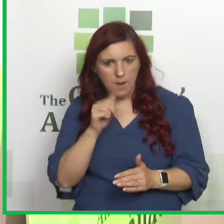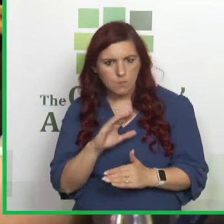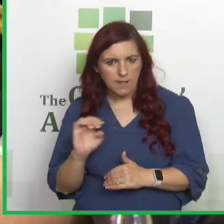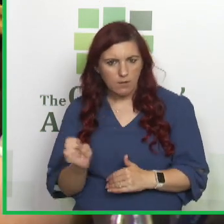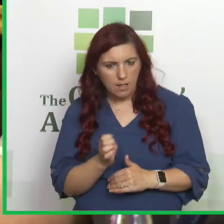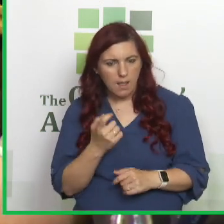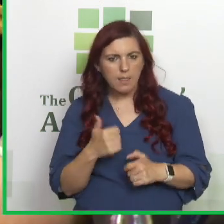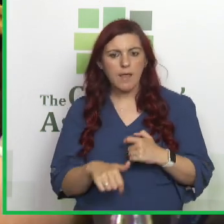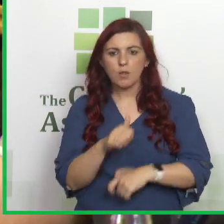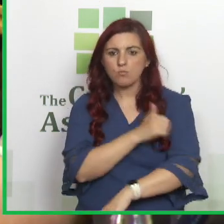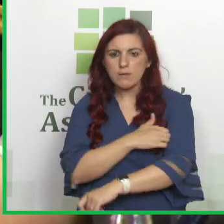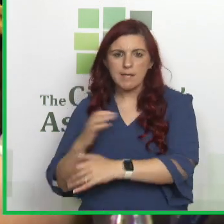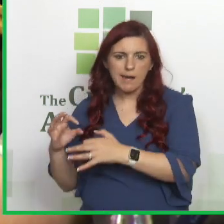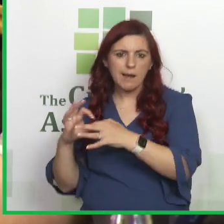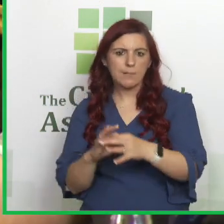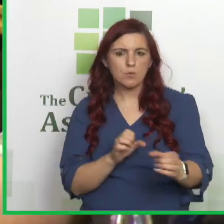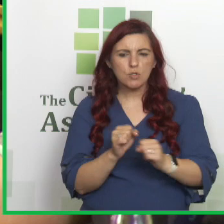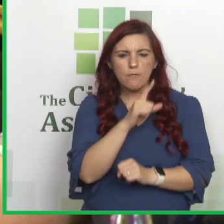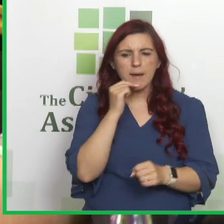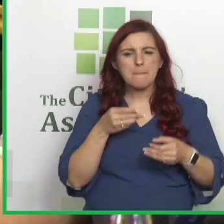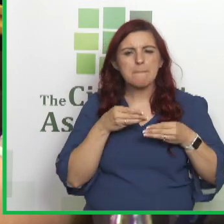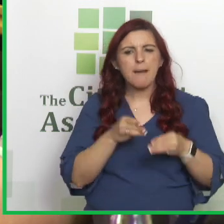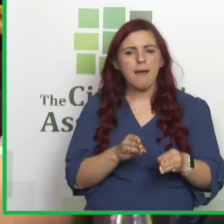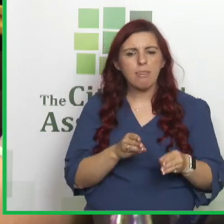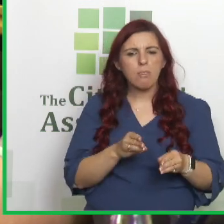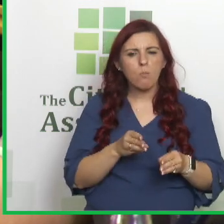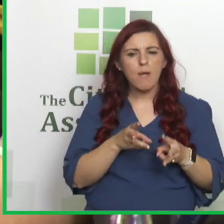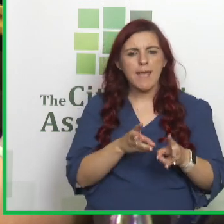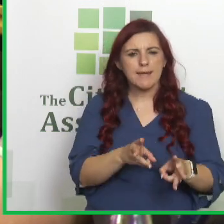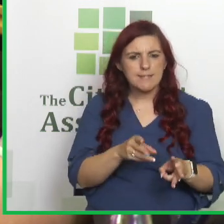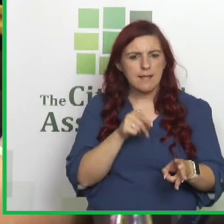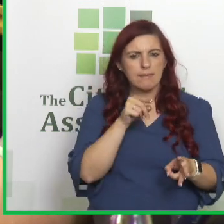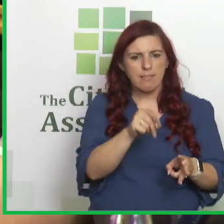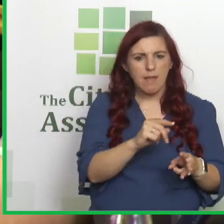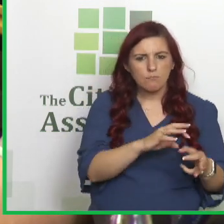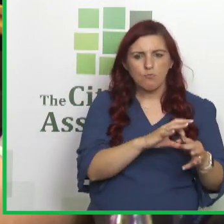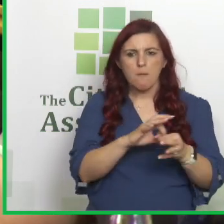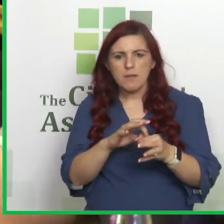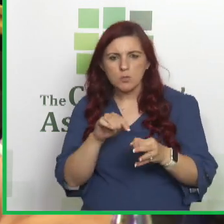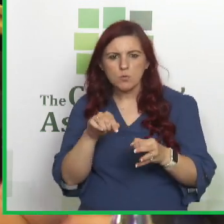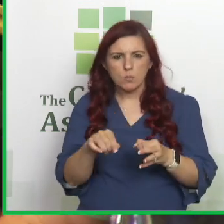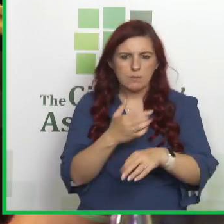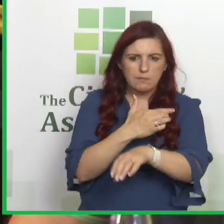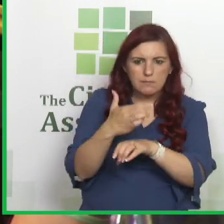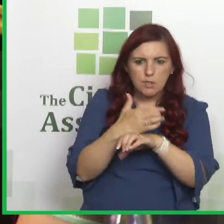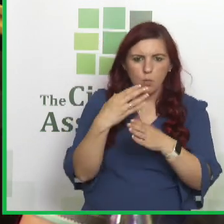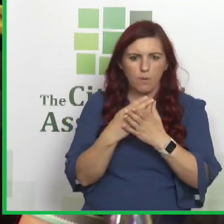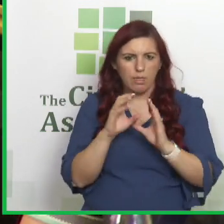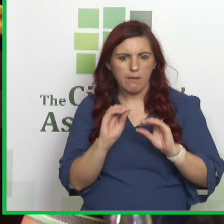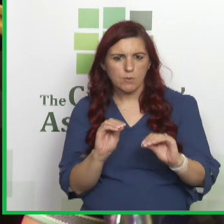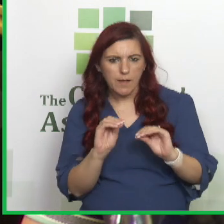The prison linked me into a service called Pathways, and through the Pathways project, I began to continue with my